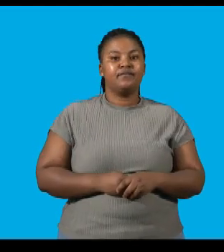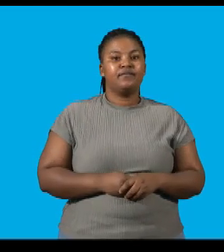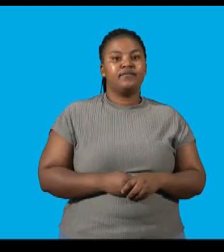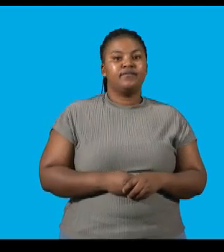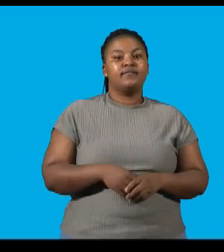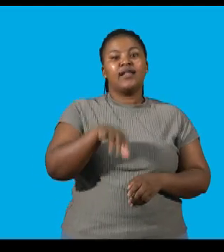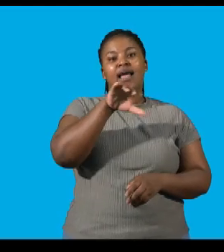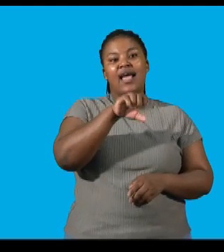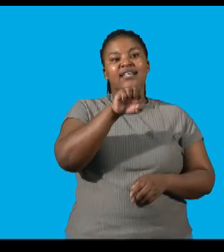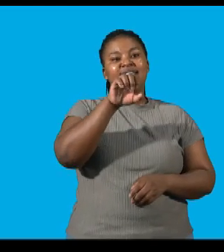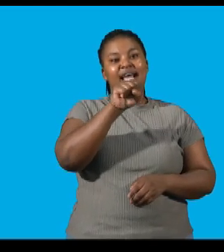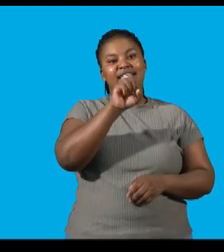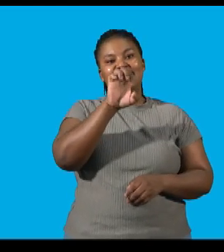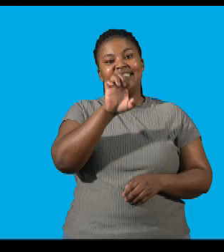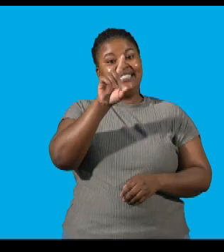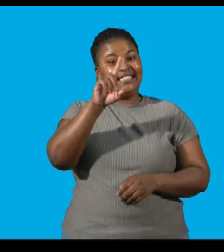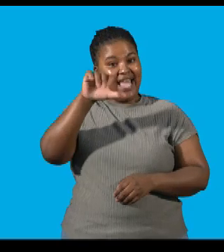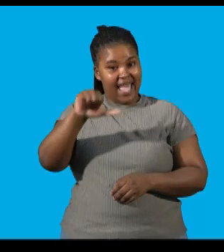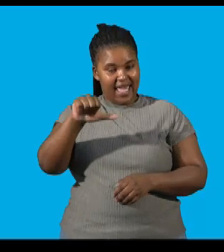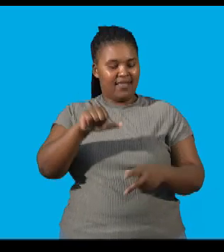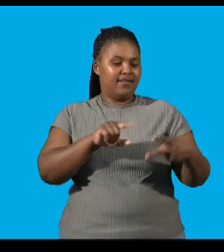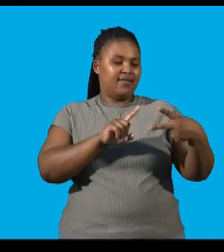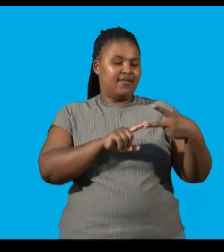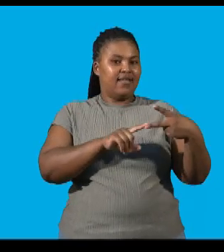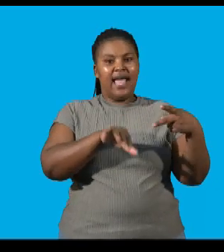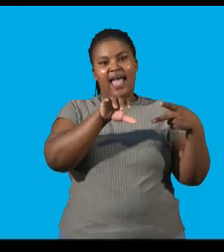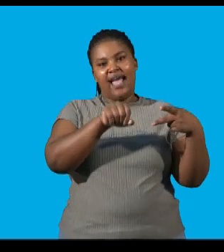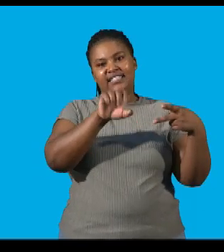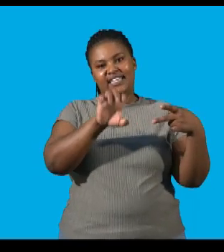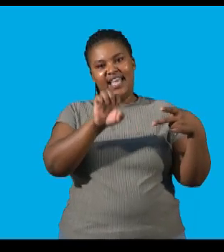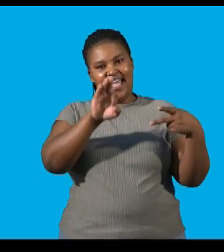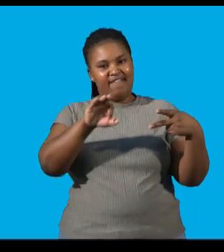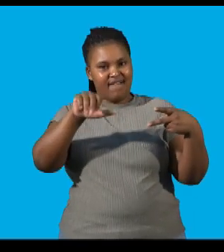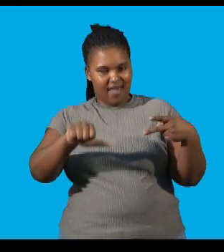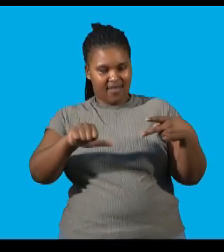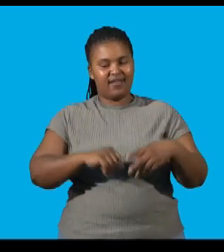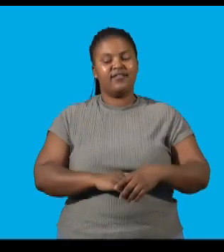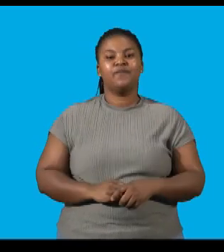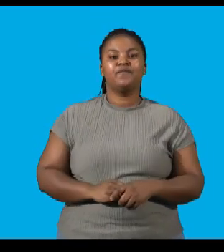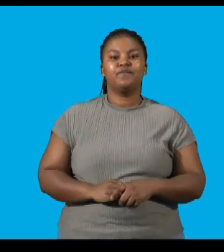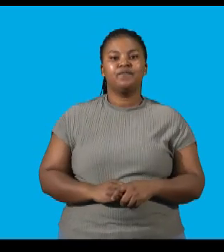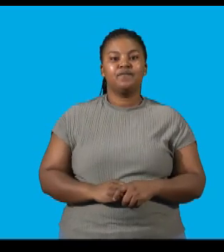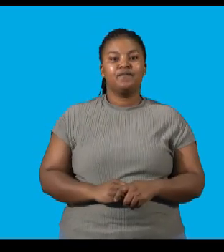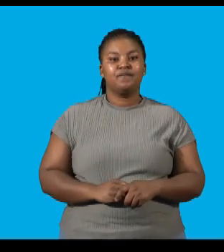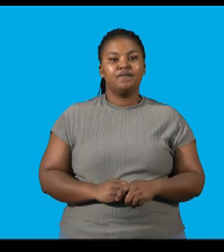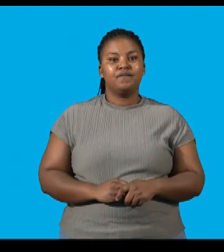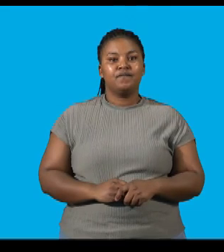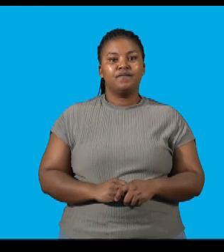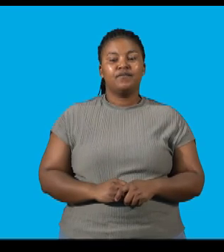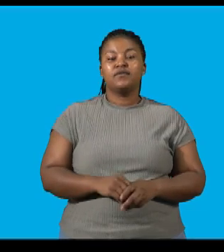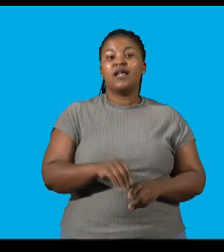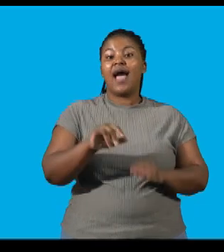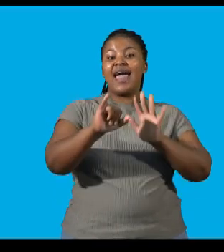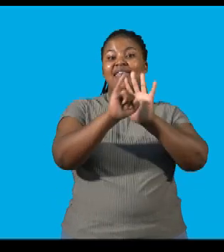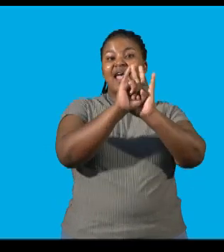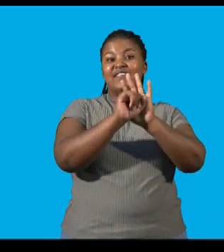is the Small Enterprise Development Agency as well as the Small Enterprise Finance Agency. The word